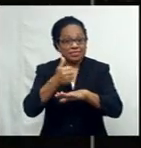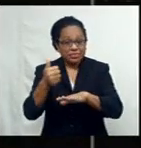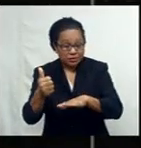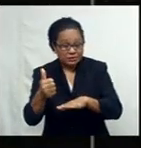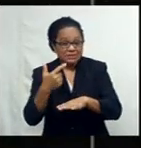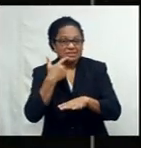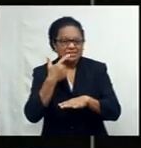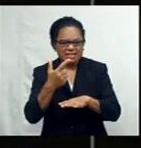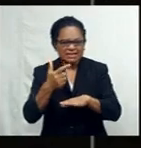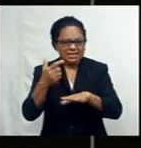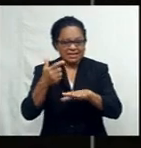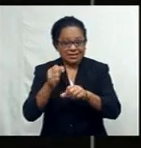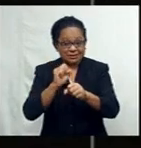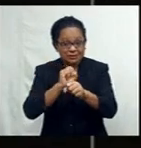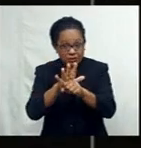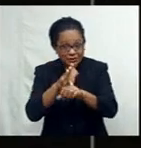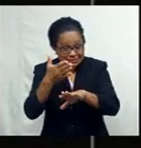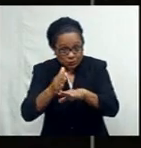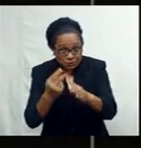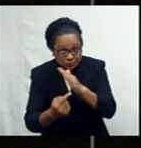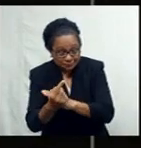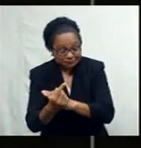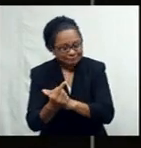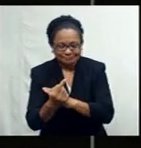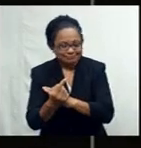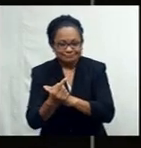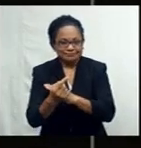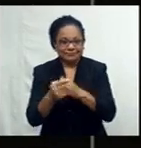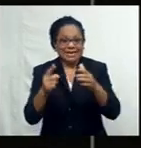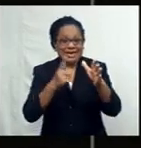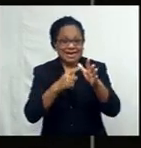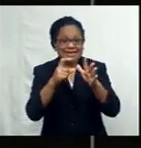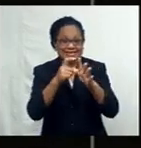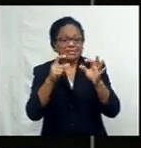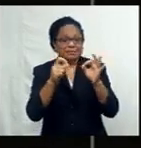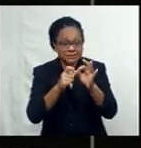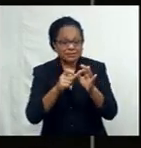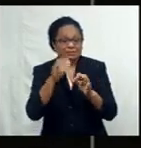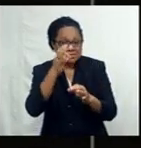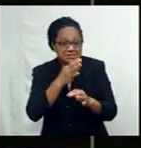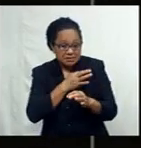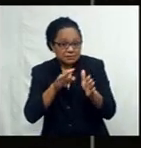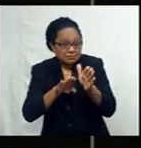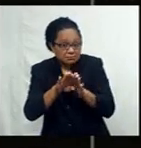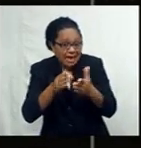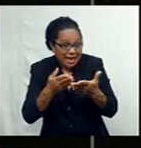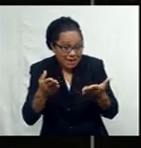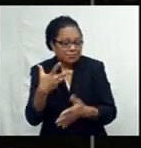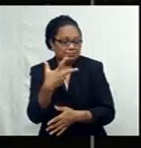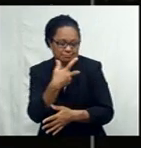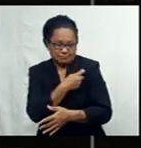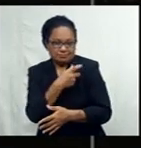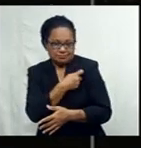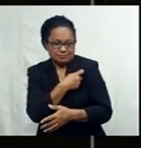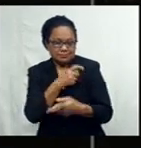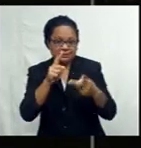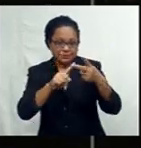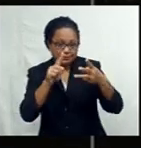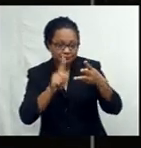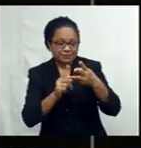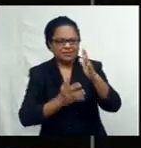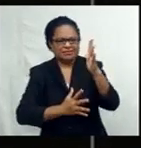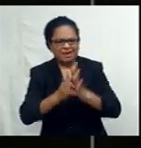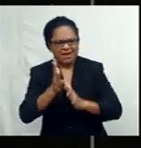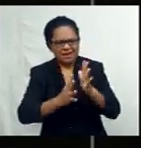any variants of COVID-19 to emerge. ADB believes Fiji's recovery dependent on vaccination, and fire